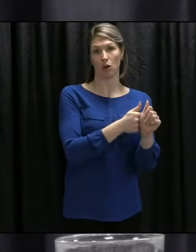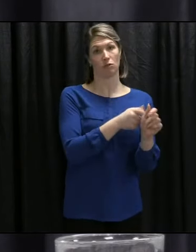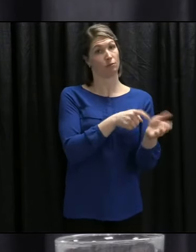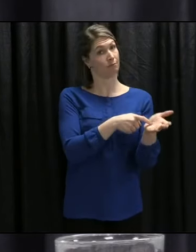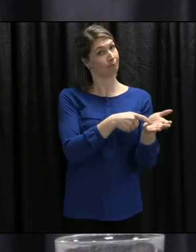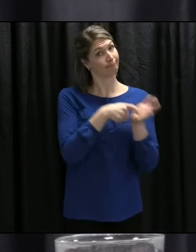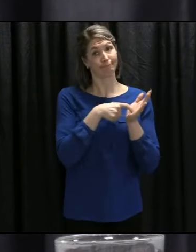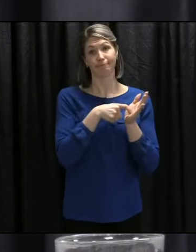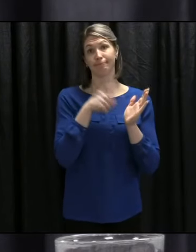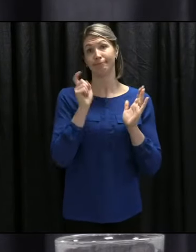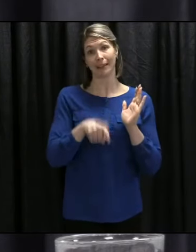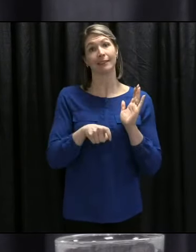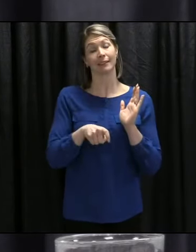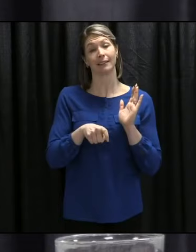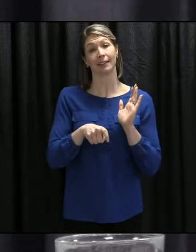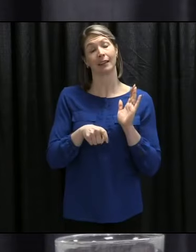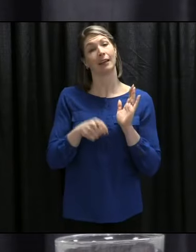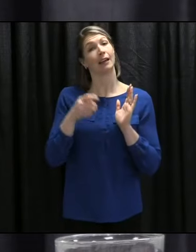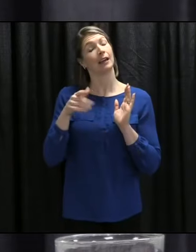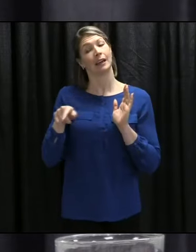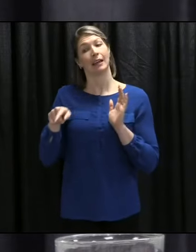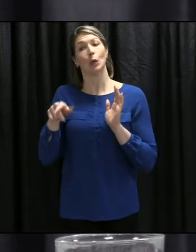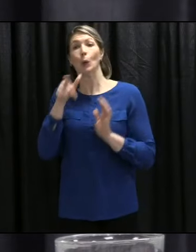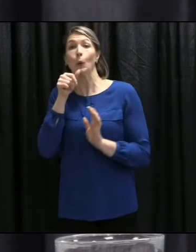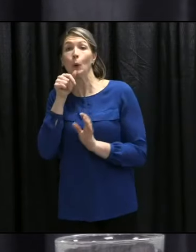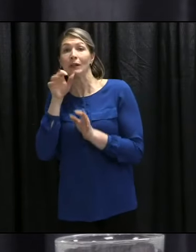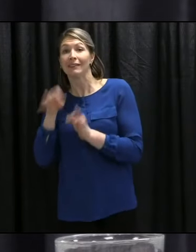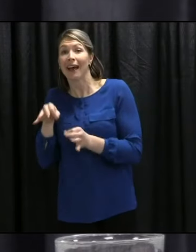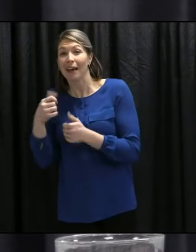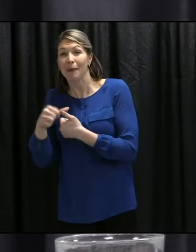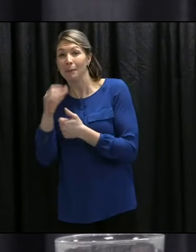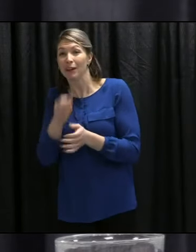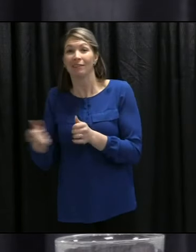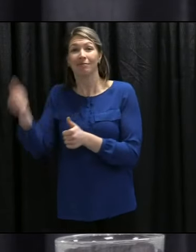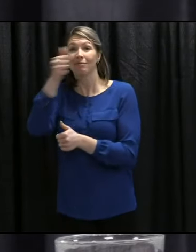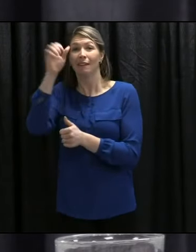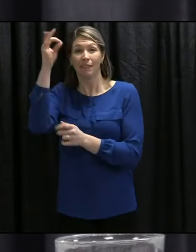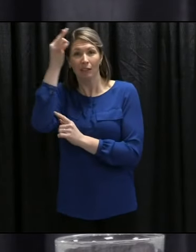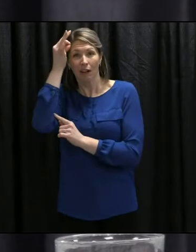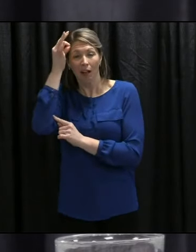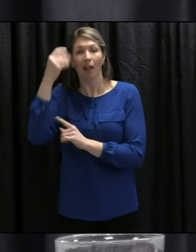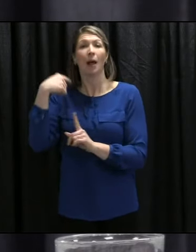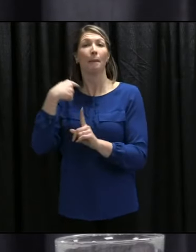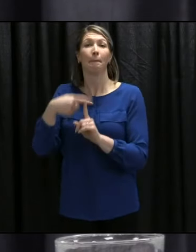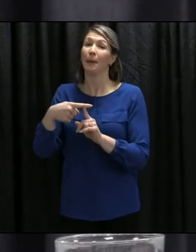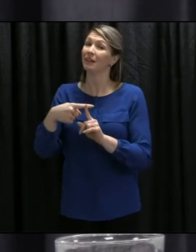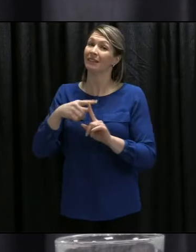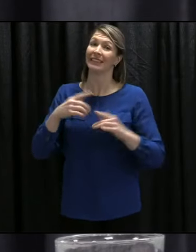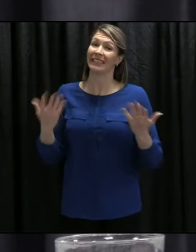perspective too. Because, as the Premier has said, the first thing here is safety.